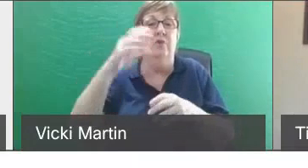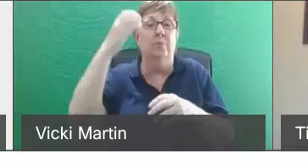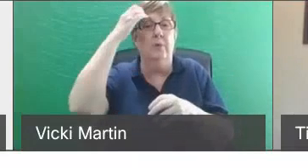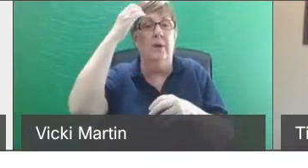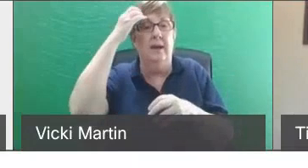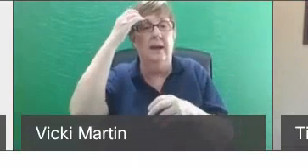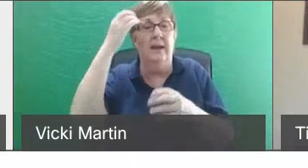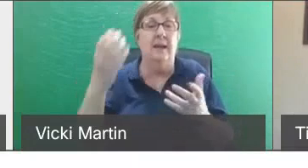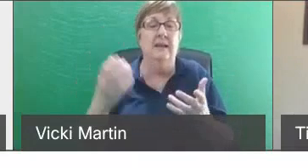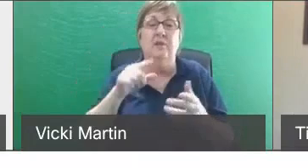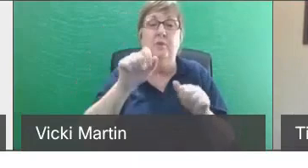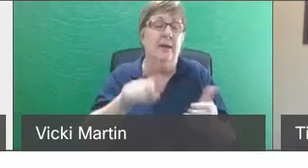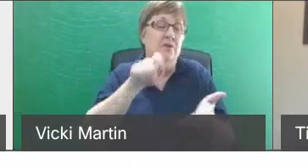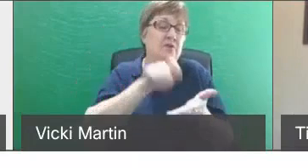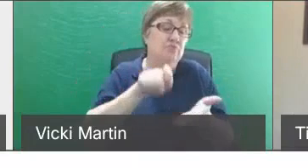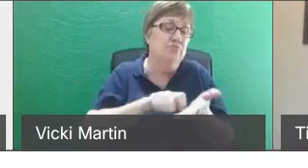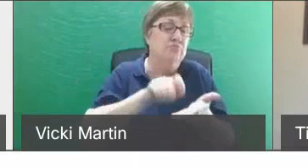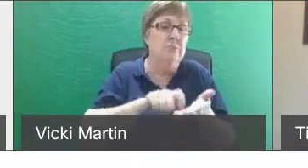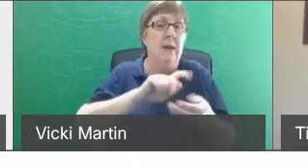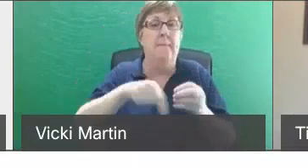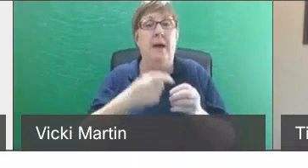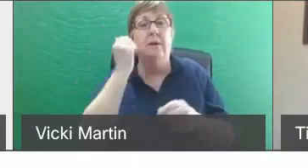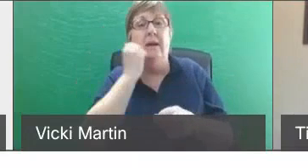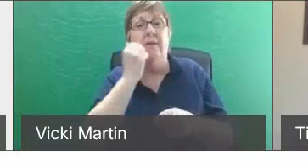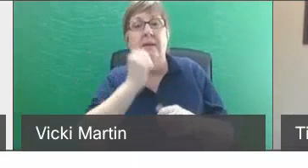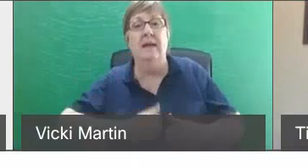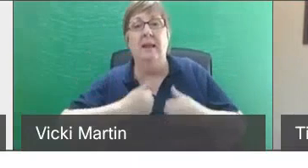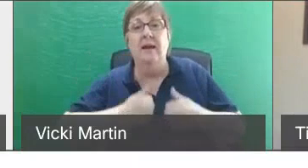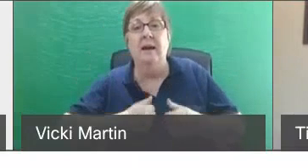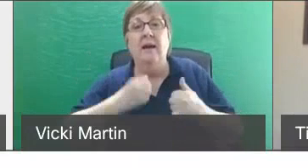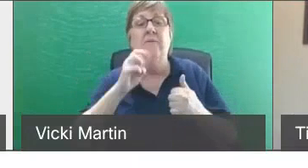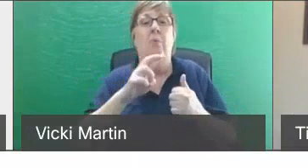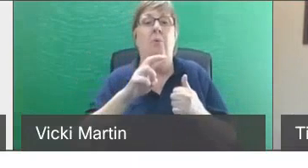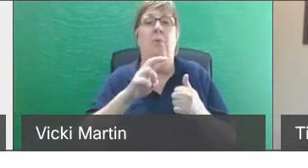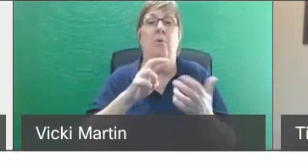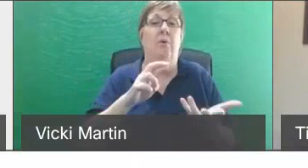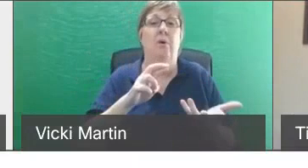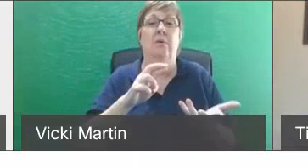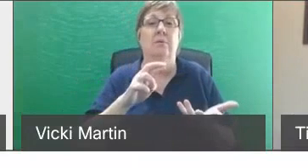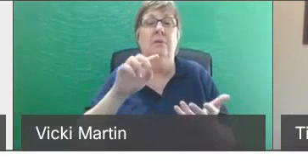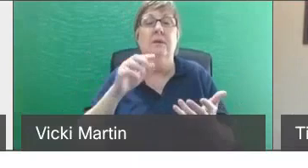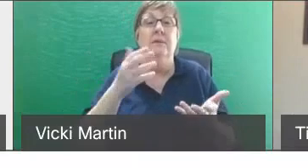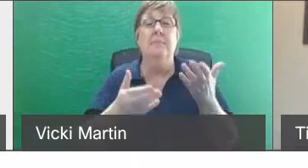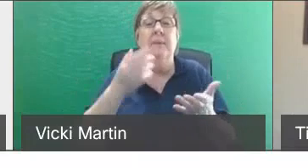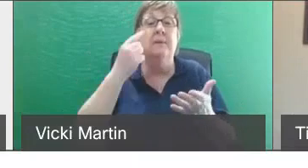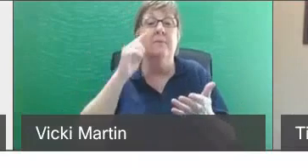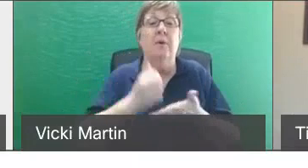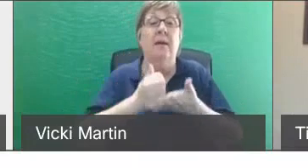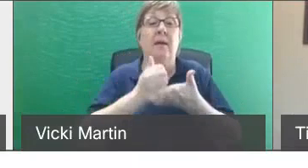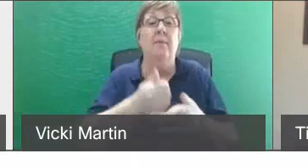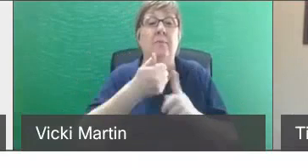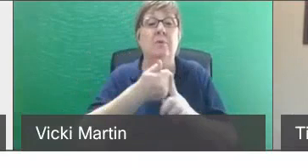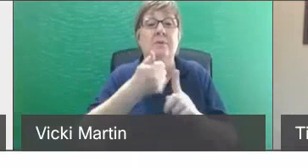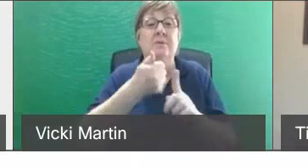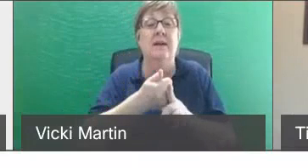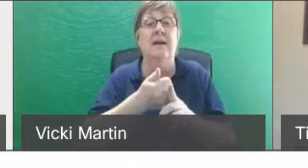day-to-day life or just journaling when you want to just talk about, like, as a mindfulness activity, if you want to talk about